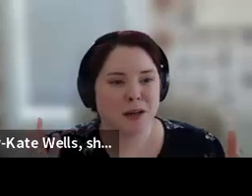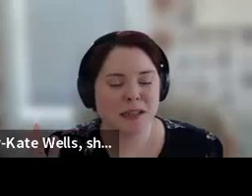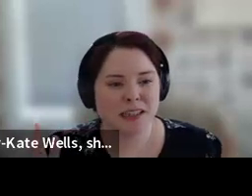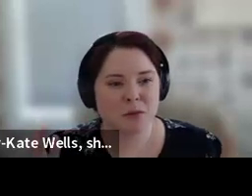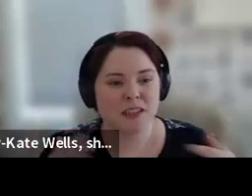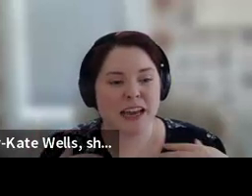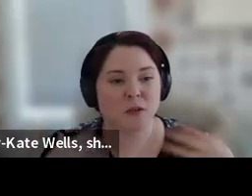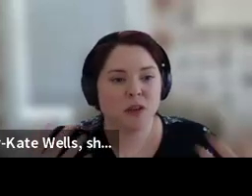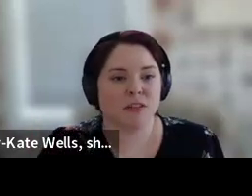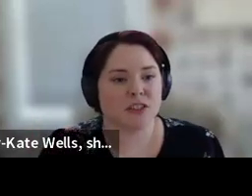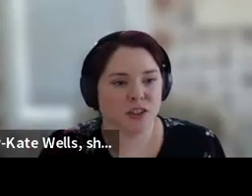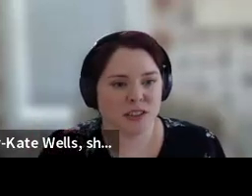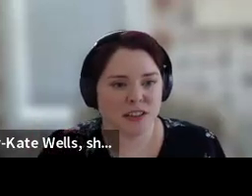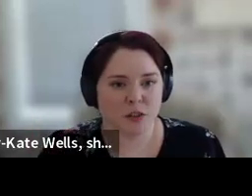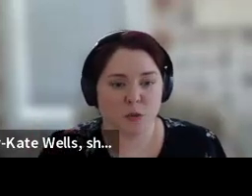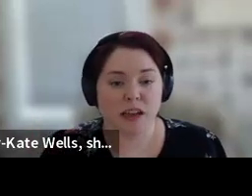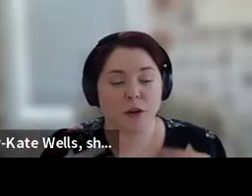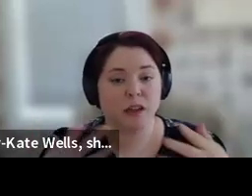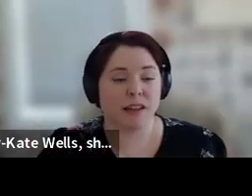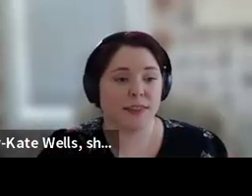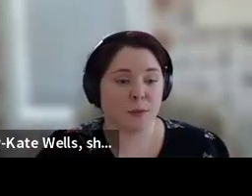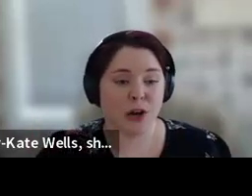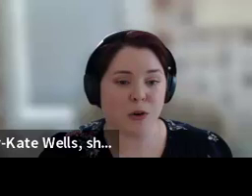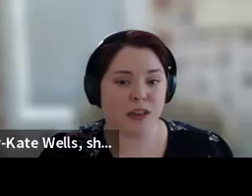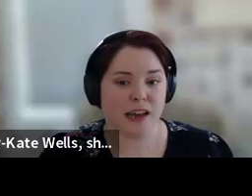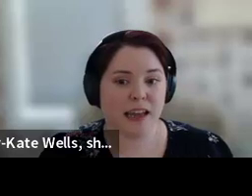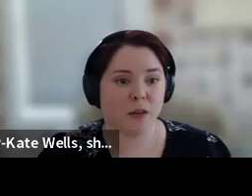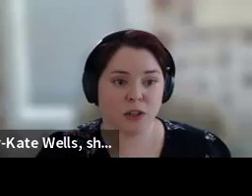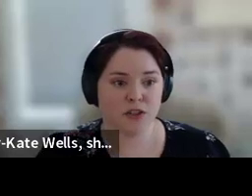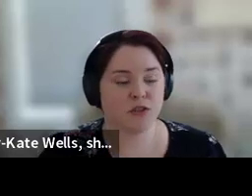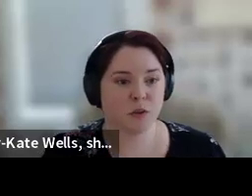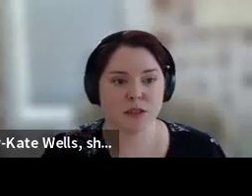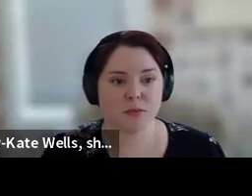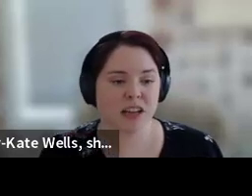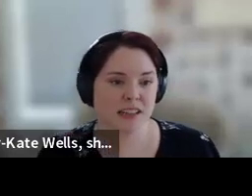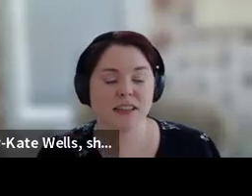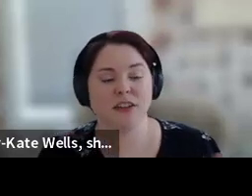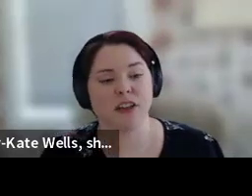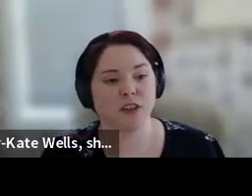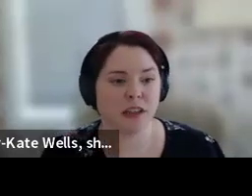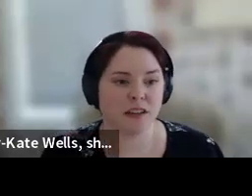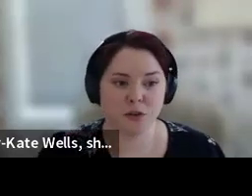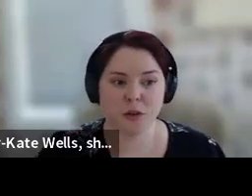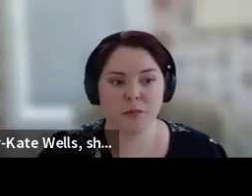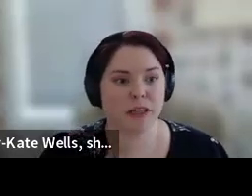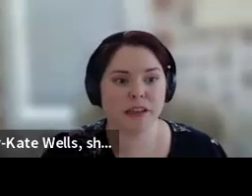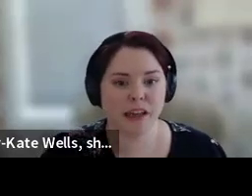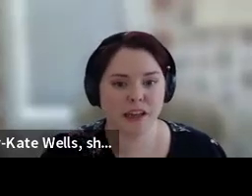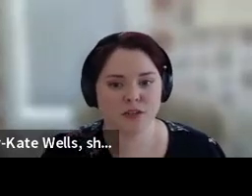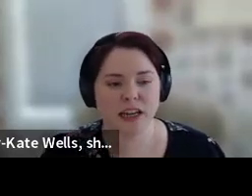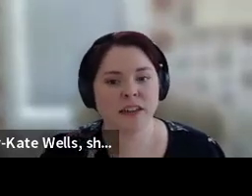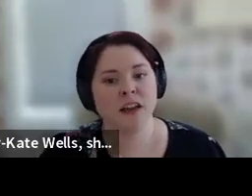part of that public input is how do we reach those individuals? How do we let them know that, hey, we're doing this process and you can